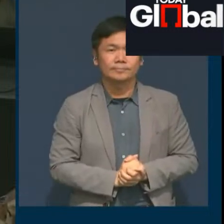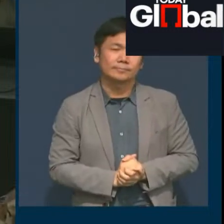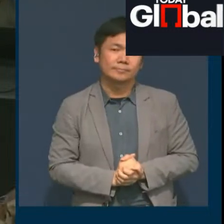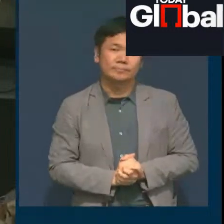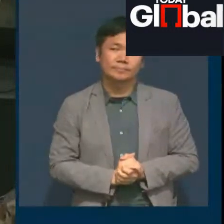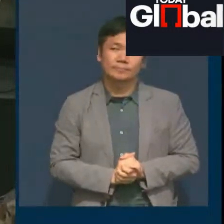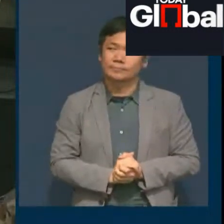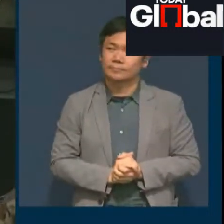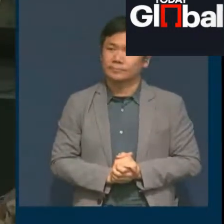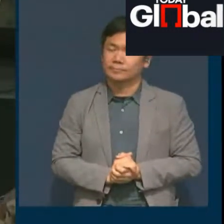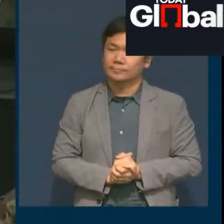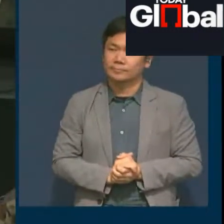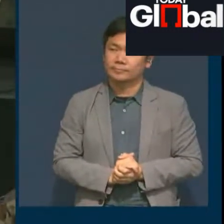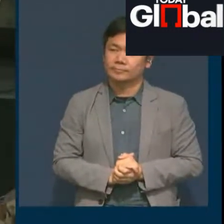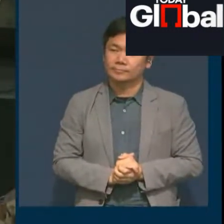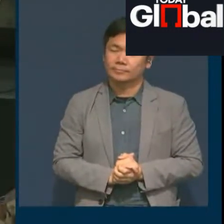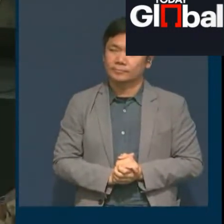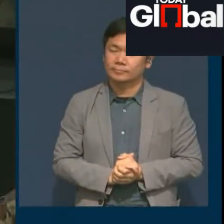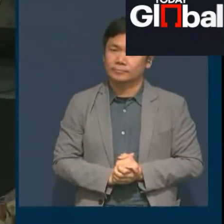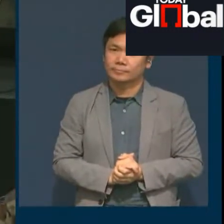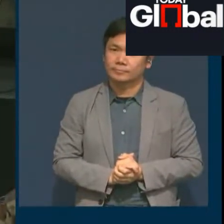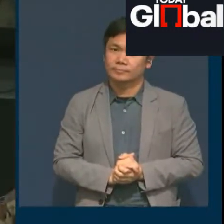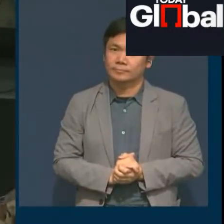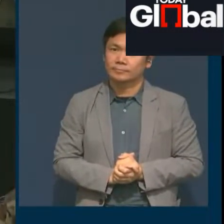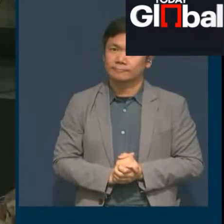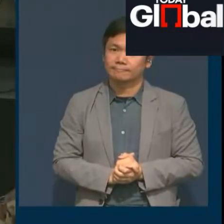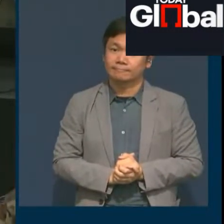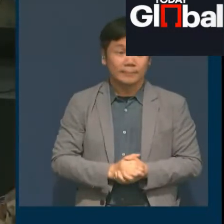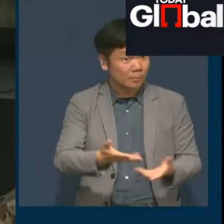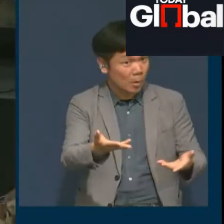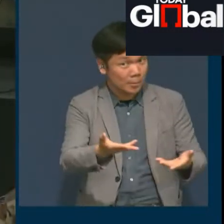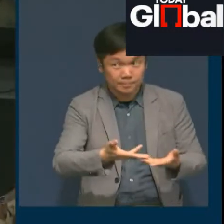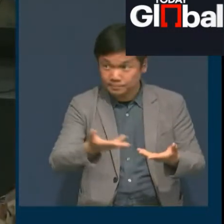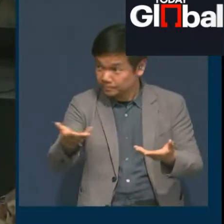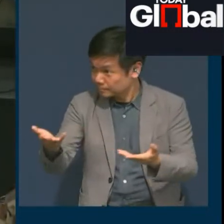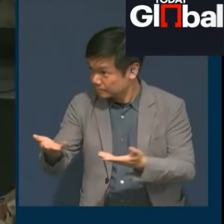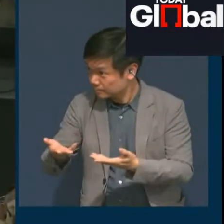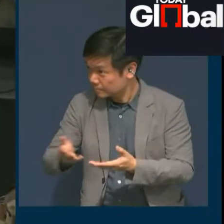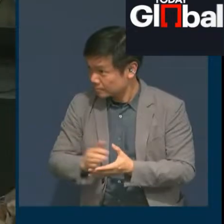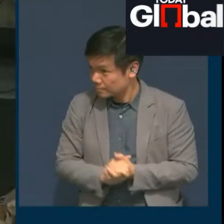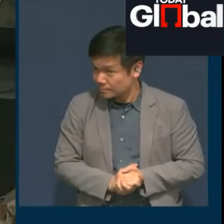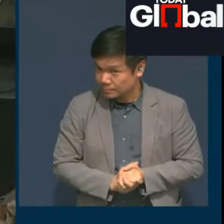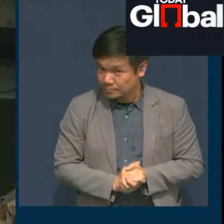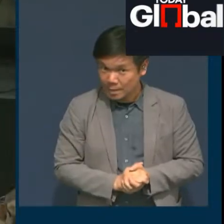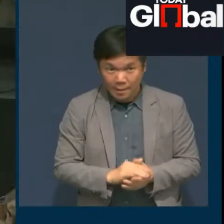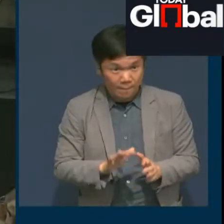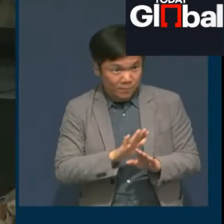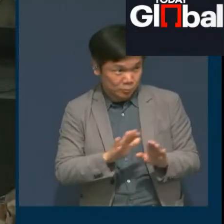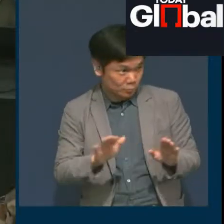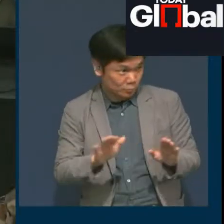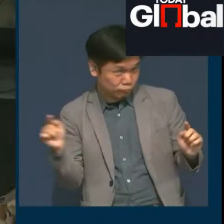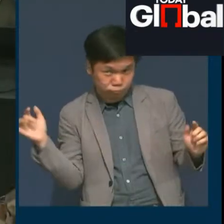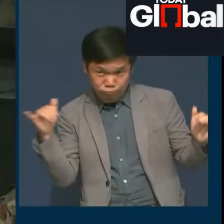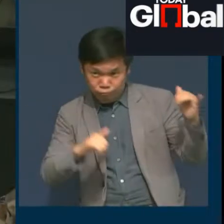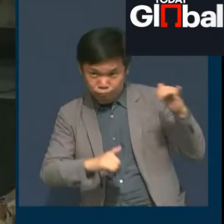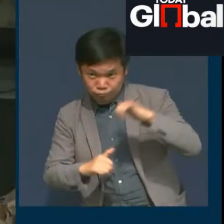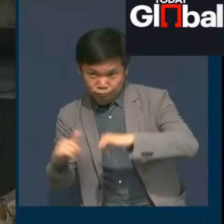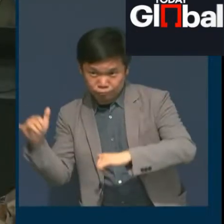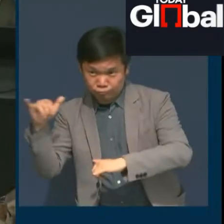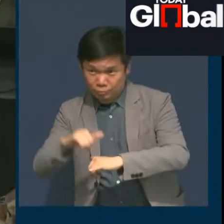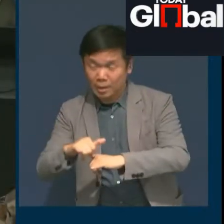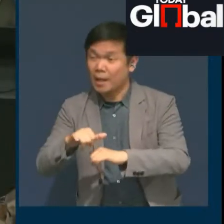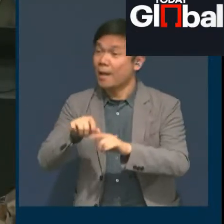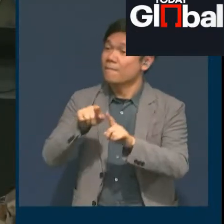and I would like to welcome those who are coming from the